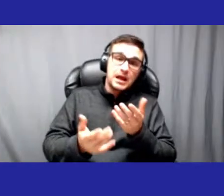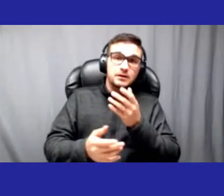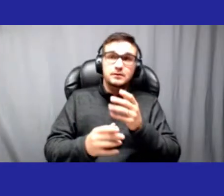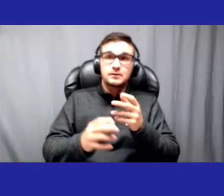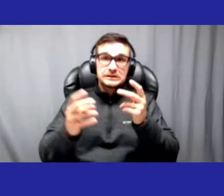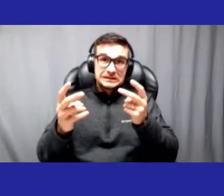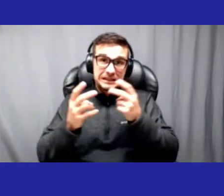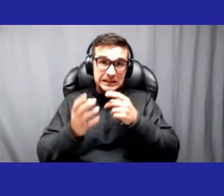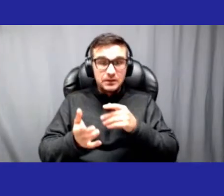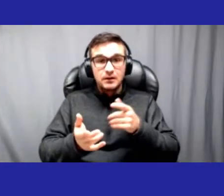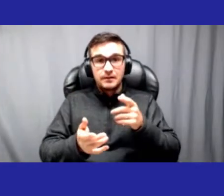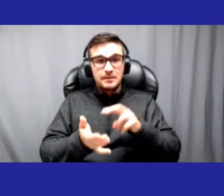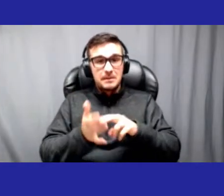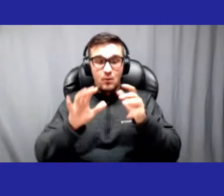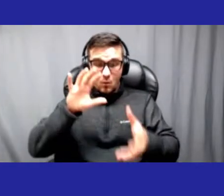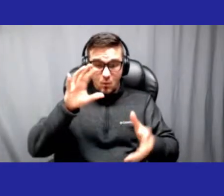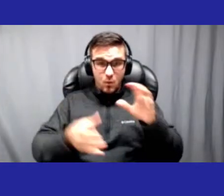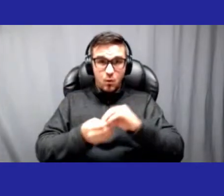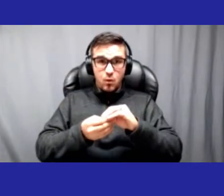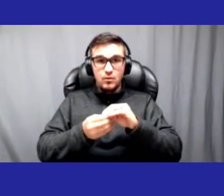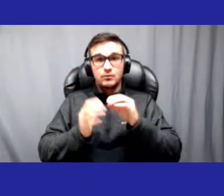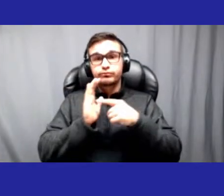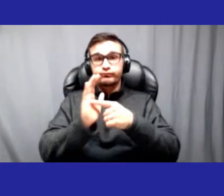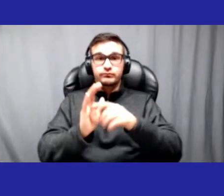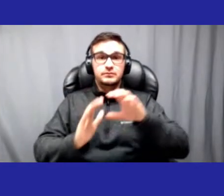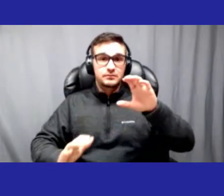and reflected in the CAP scores.